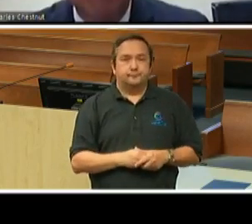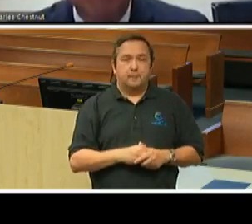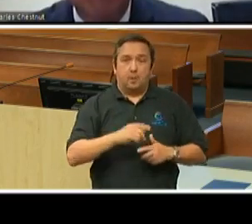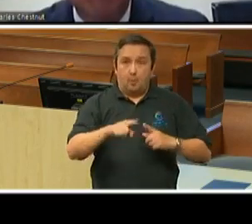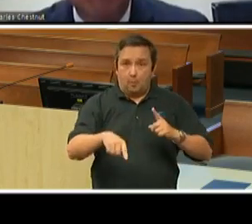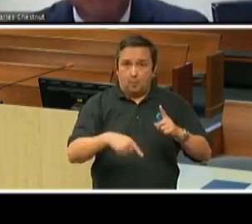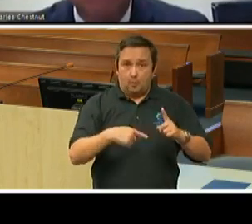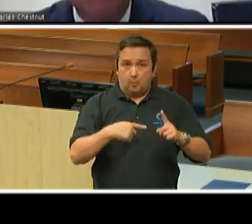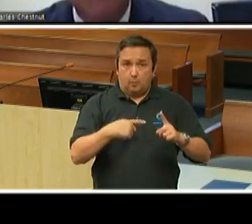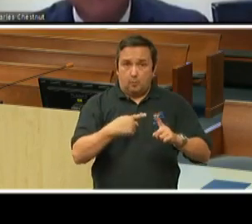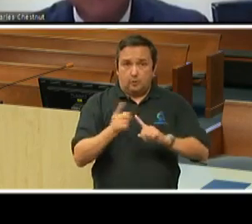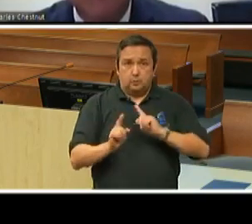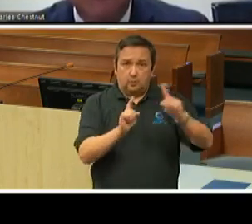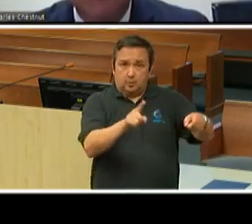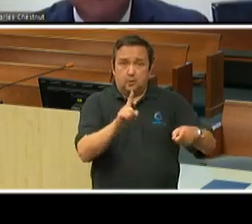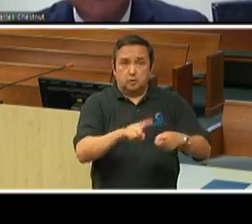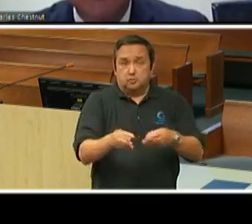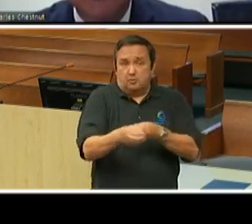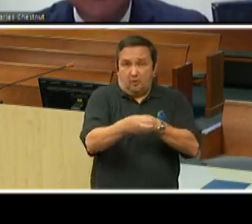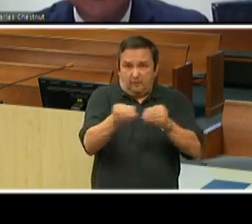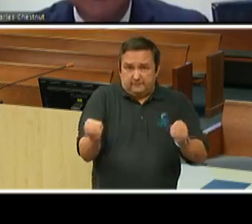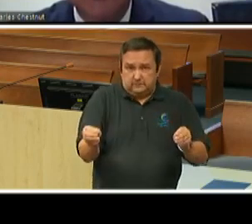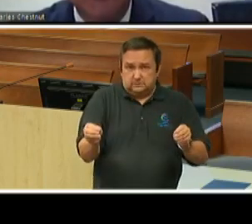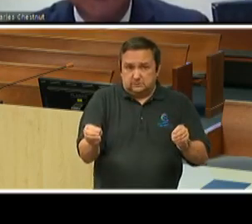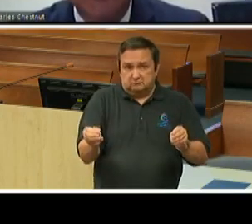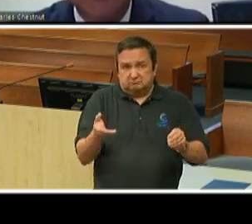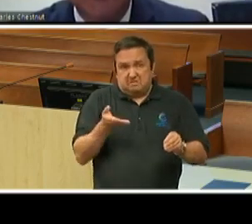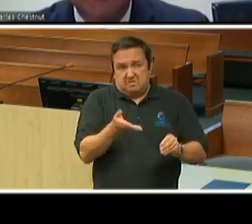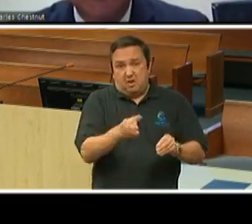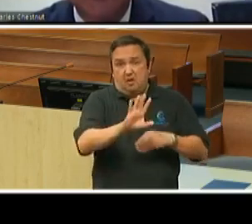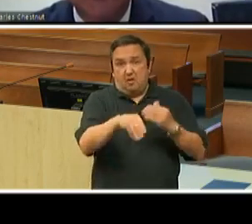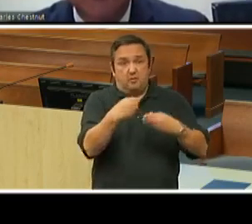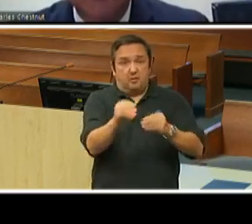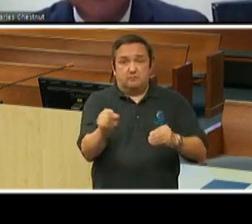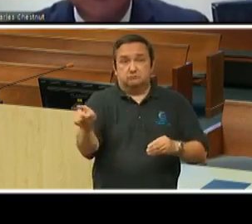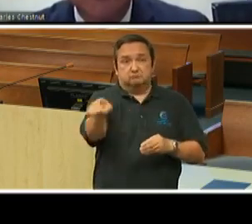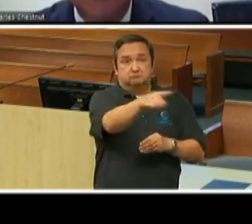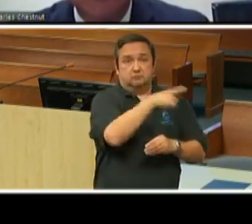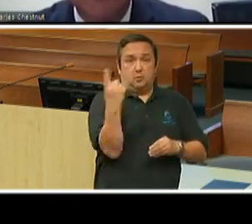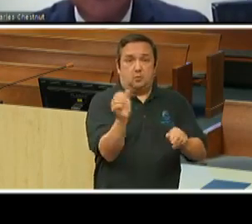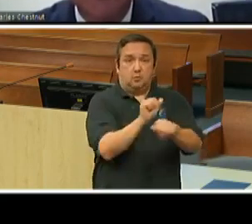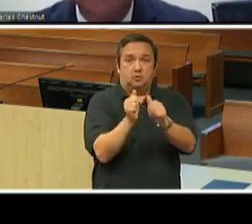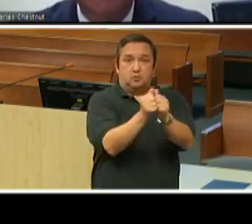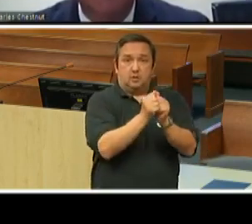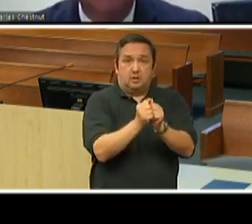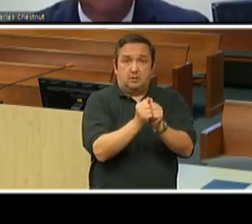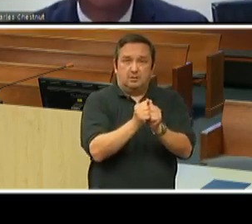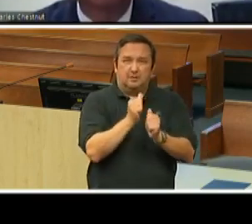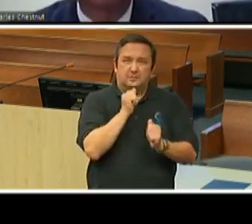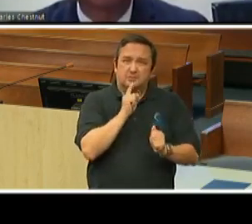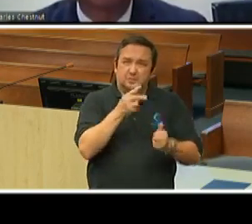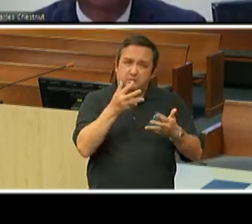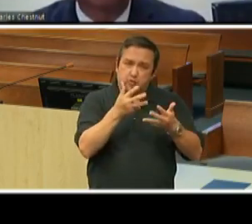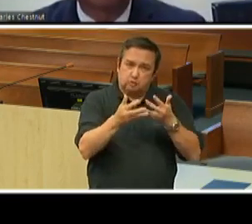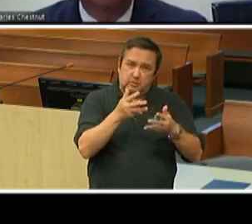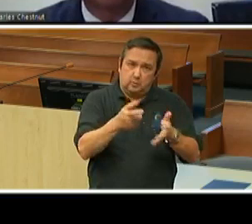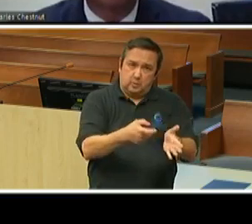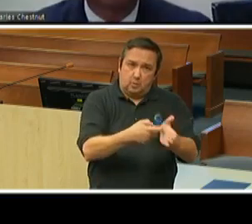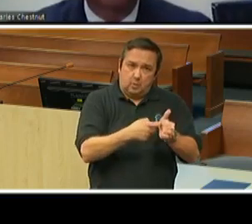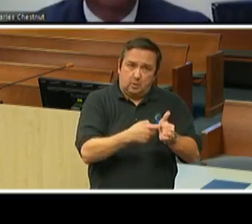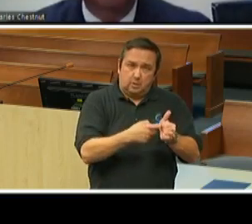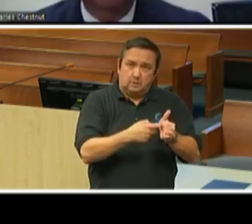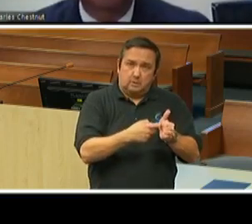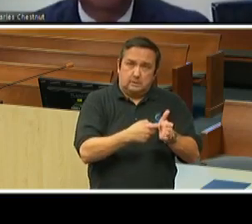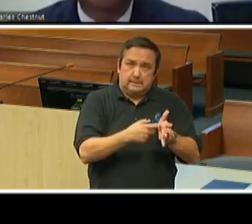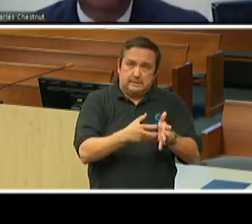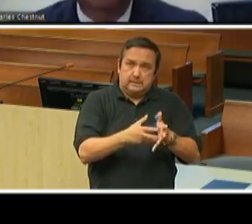When you're going to an office and you're pretty much everybody in the office, I'm not sure that the screening requirements are